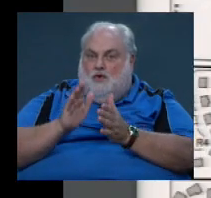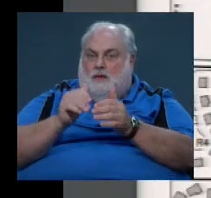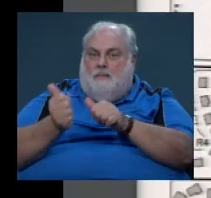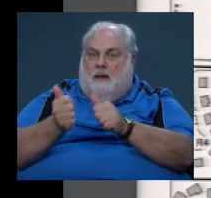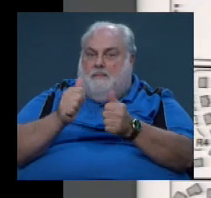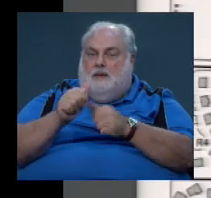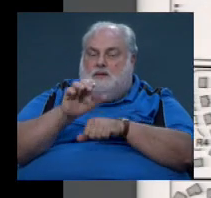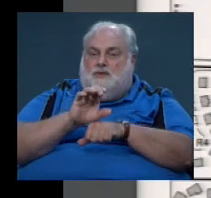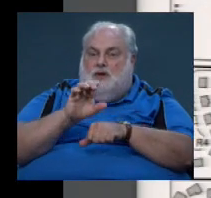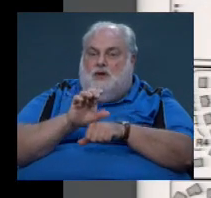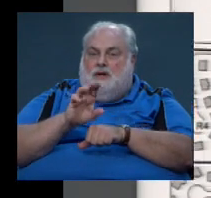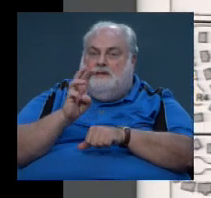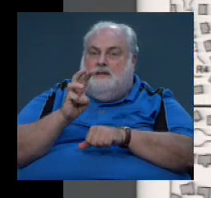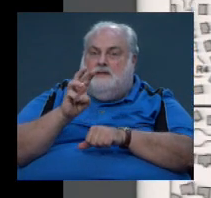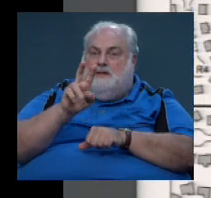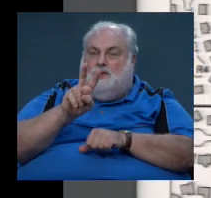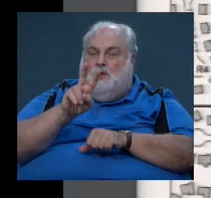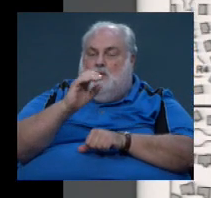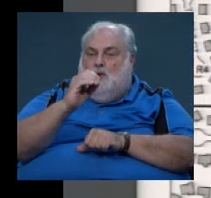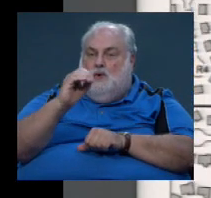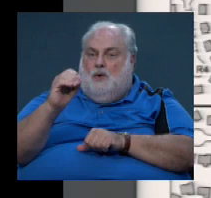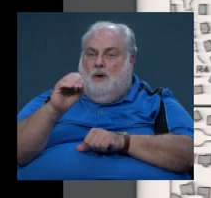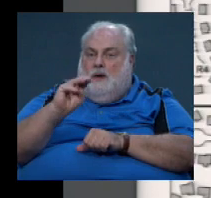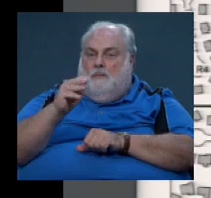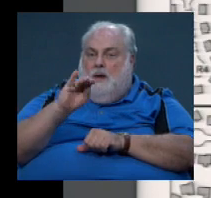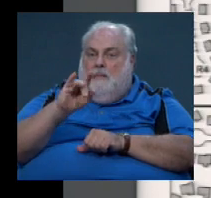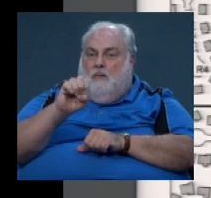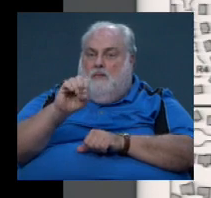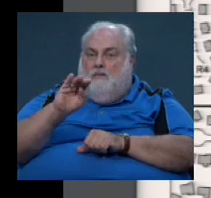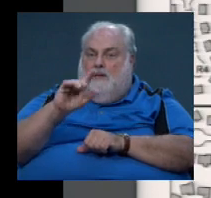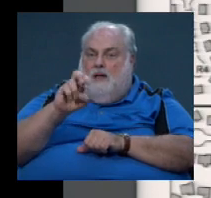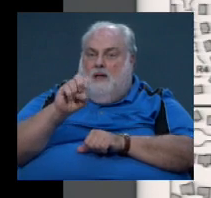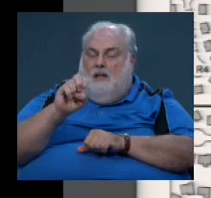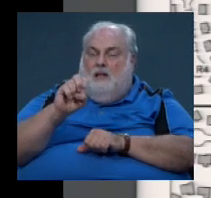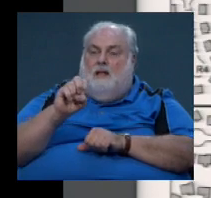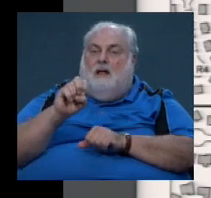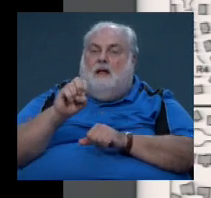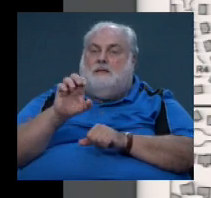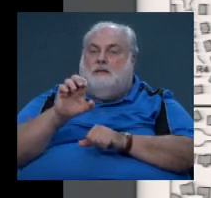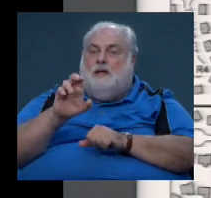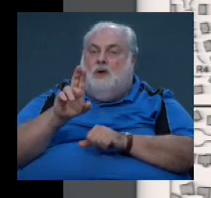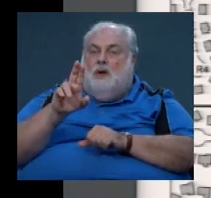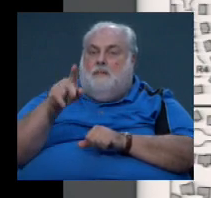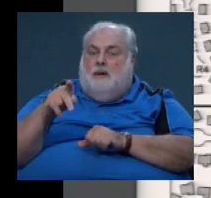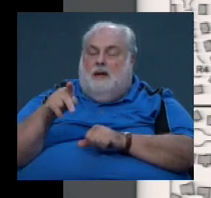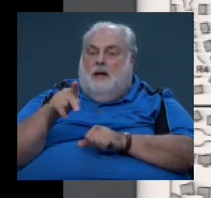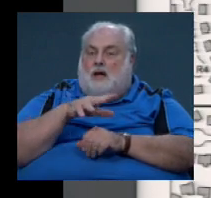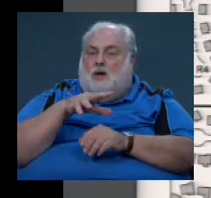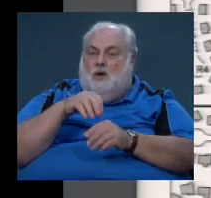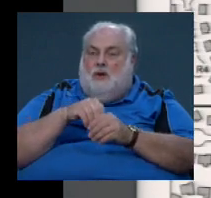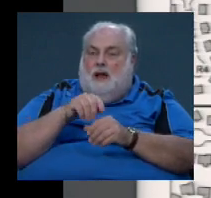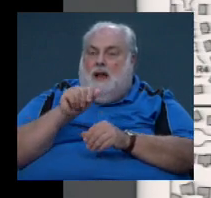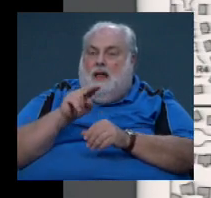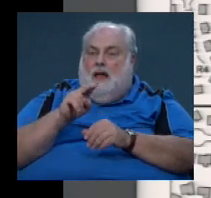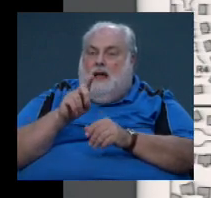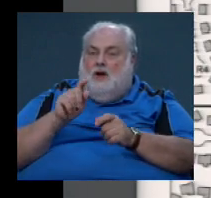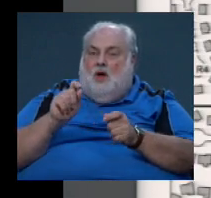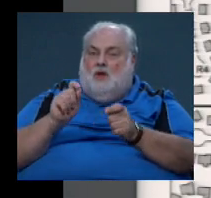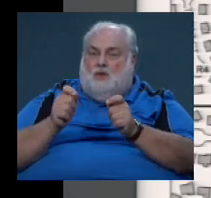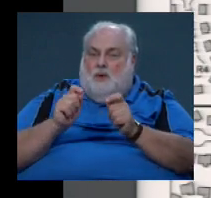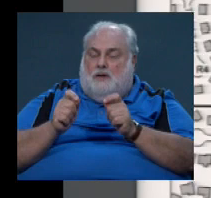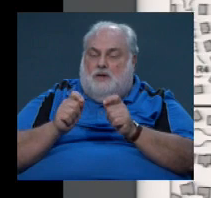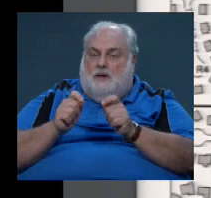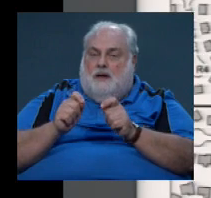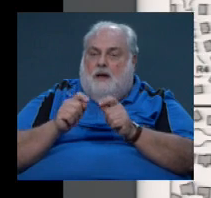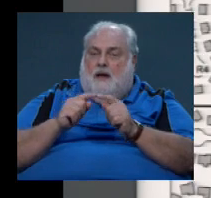permit, 6200 Megawell Cutoff. Staff recommends approval of the requested CUP, including land alteration variance, subject to compliance